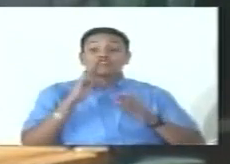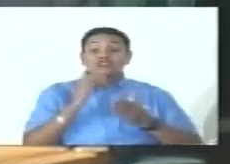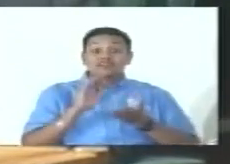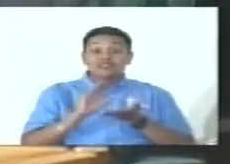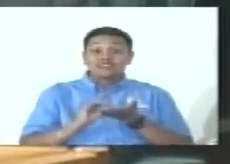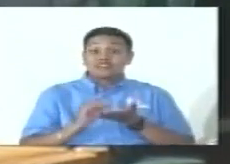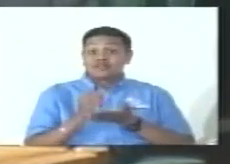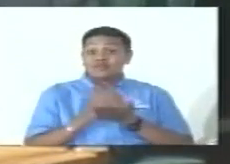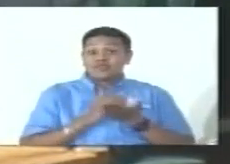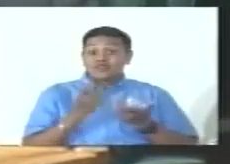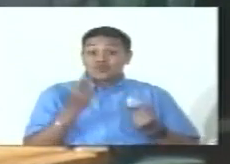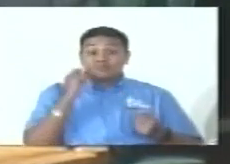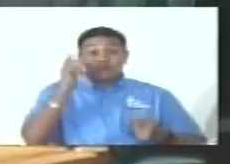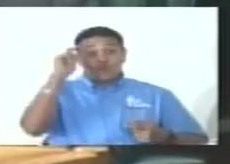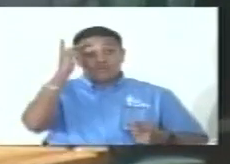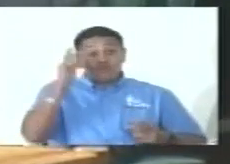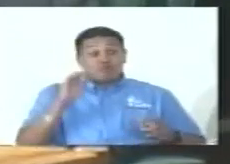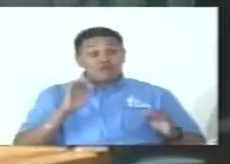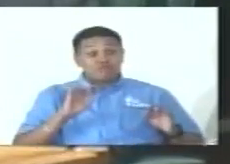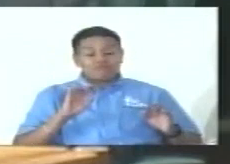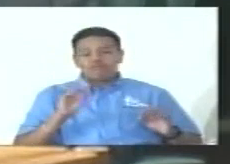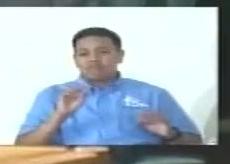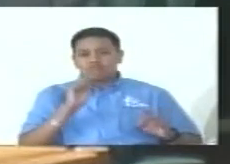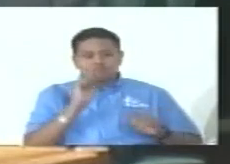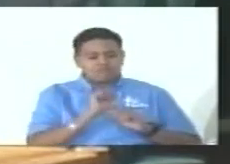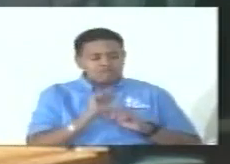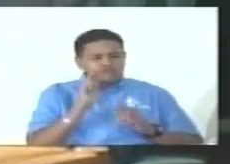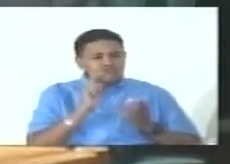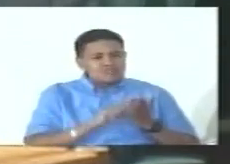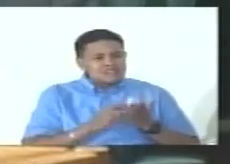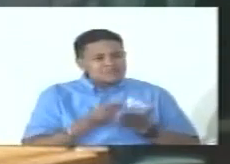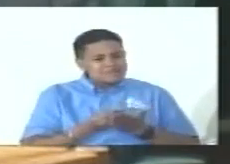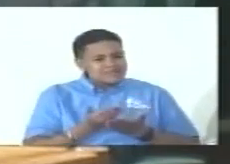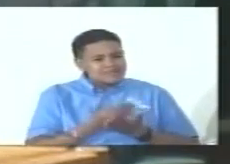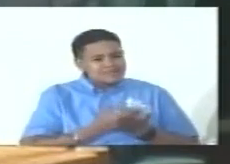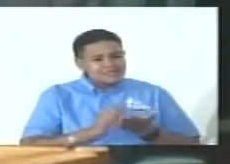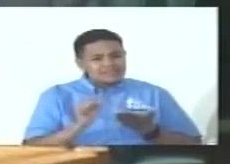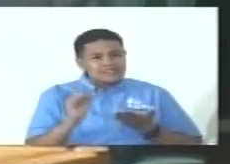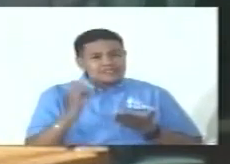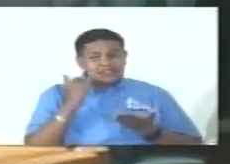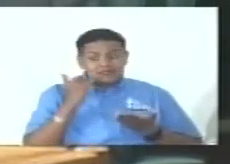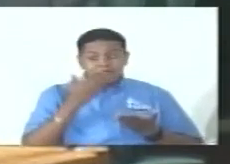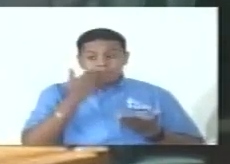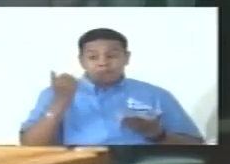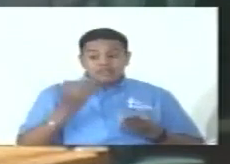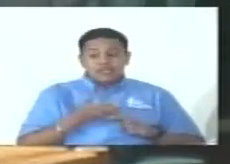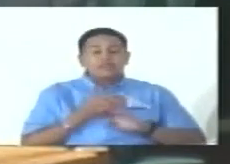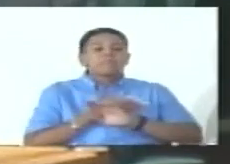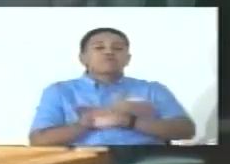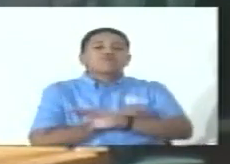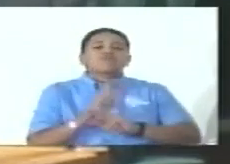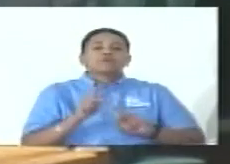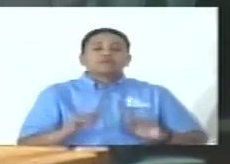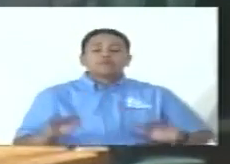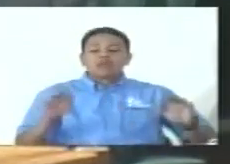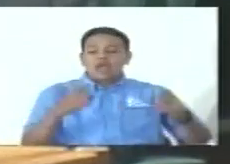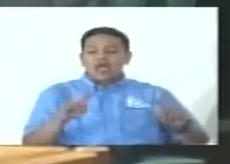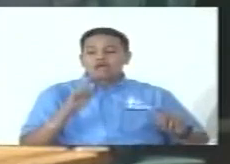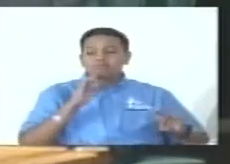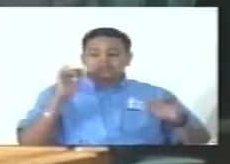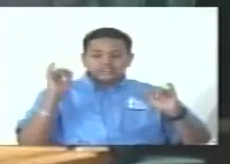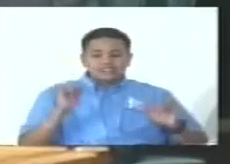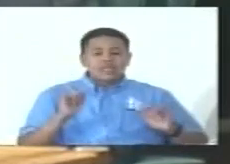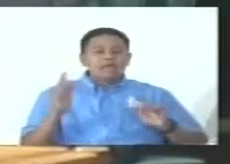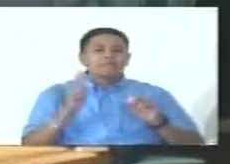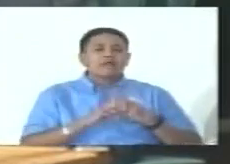because it was a good political move, but out of genuine recognition that it augured well for a betterment of her people. The very same applies